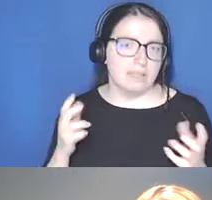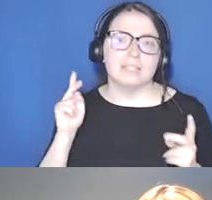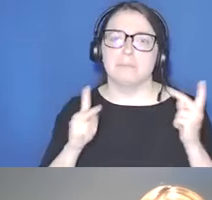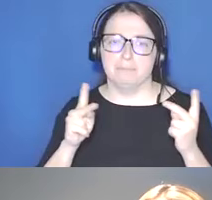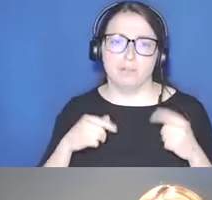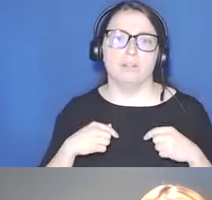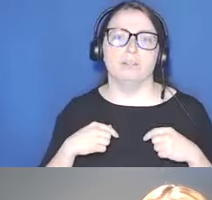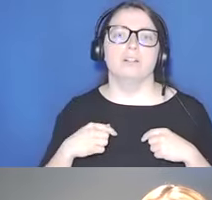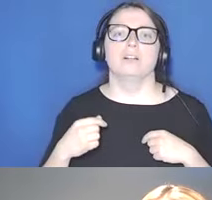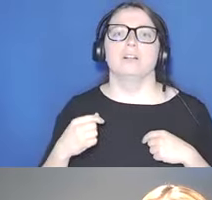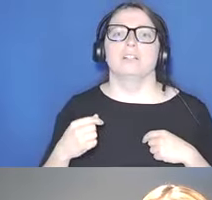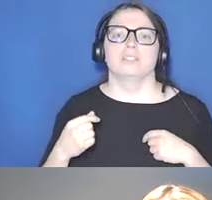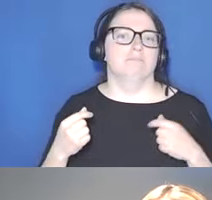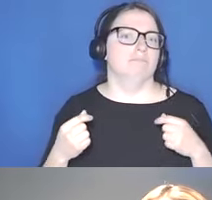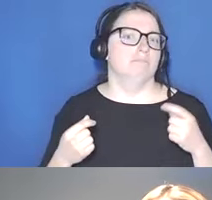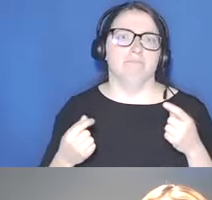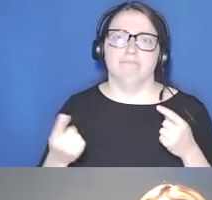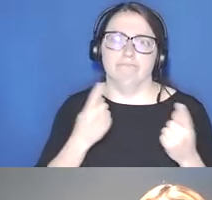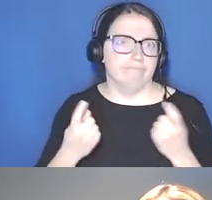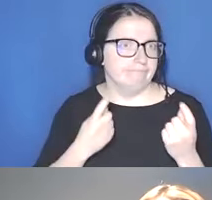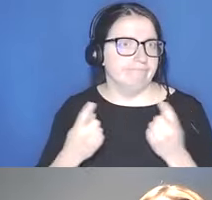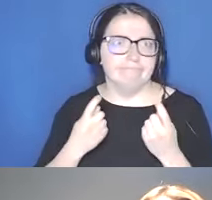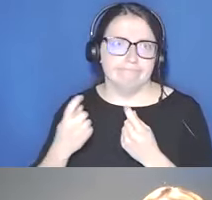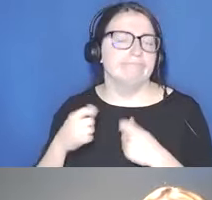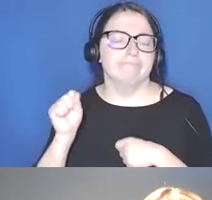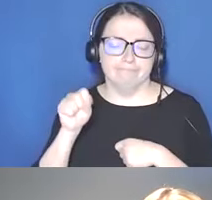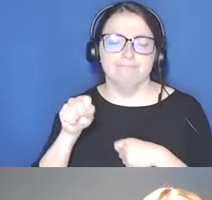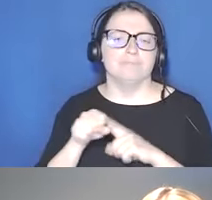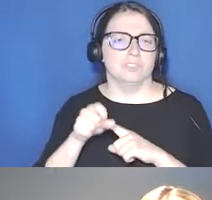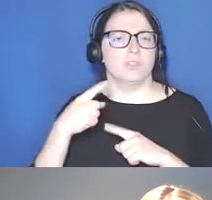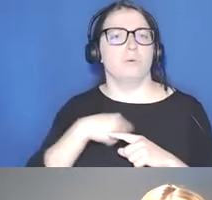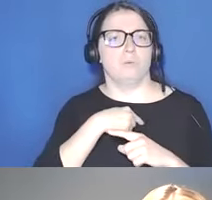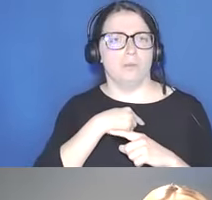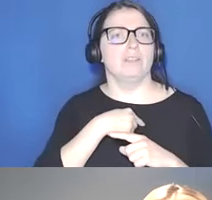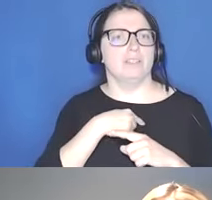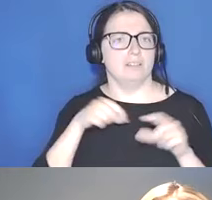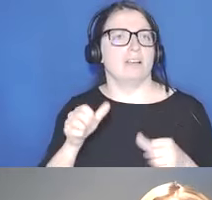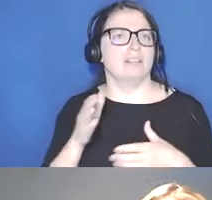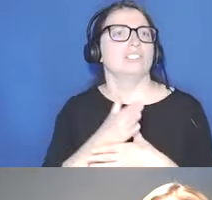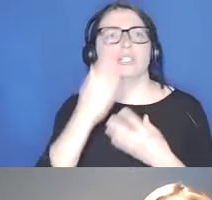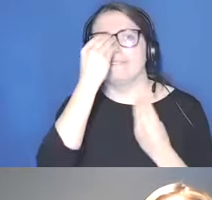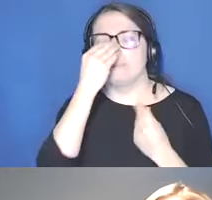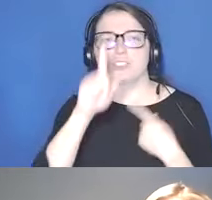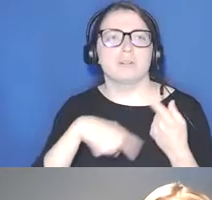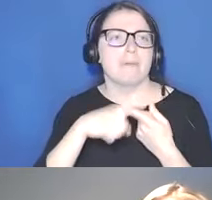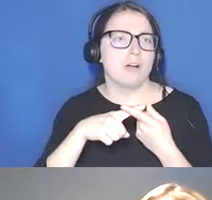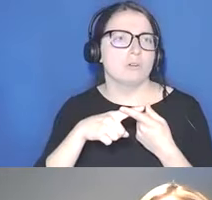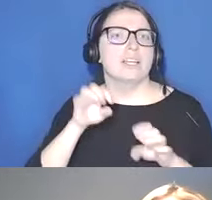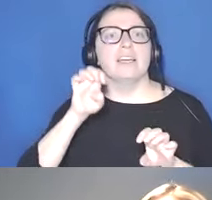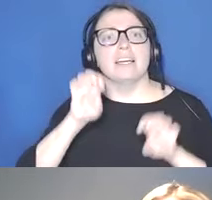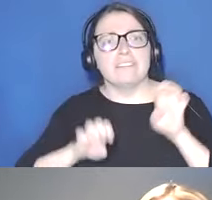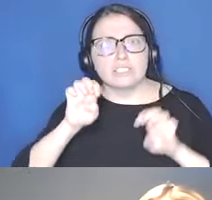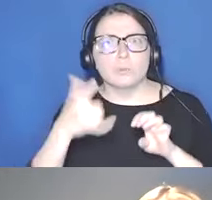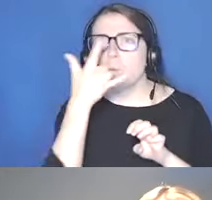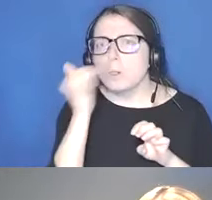be nice to kind of take a step back and share with you some more information about what even an evaluation is and what we're